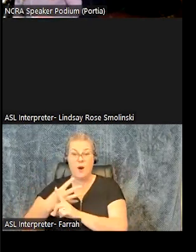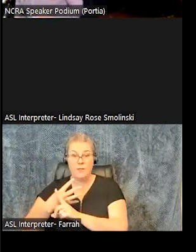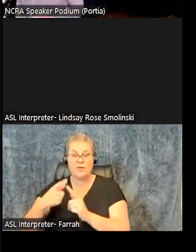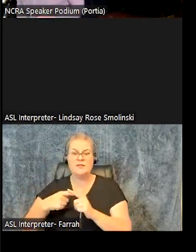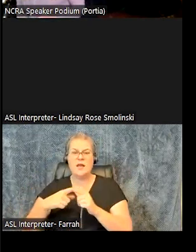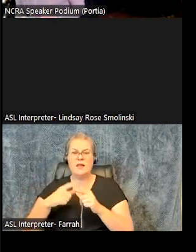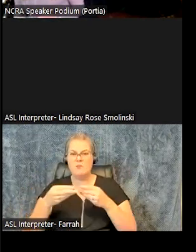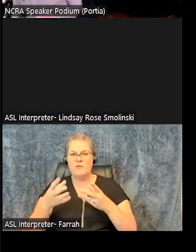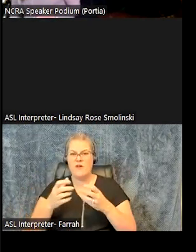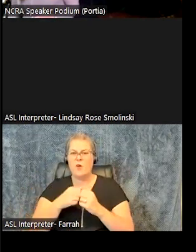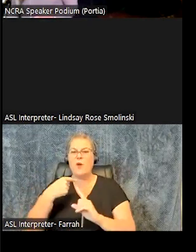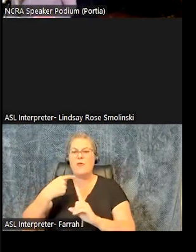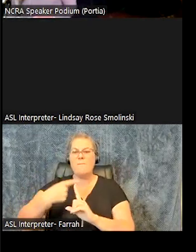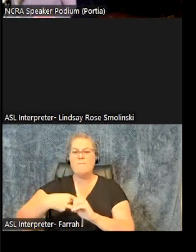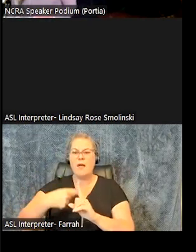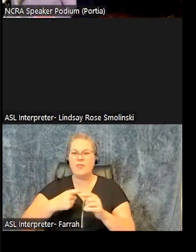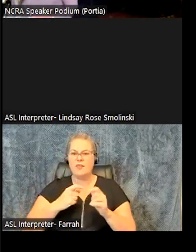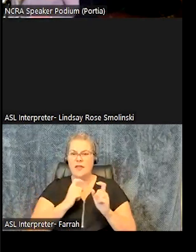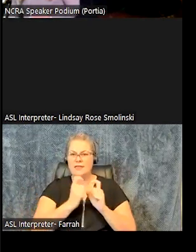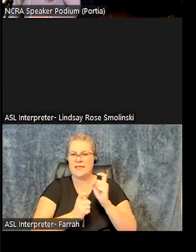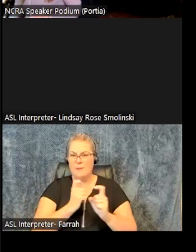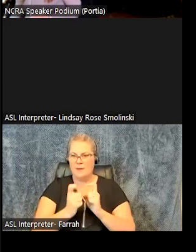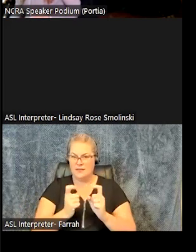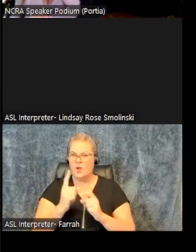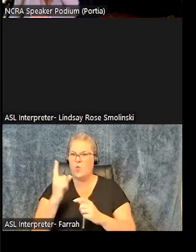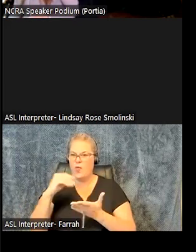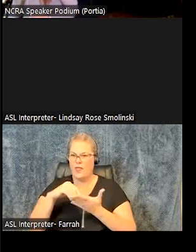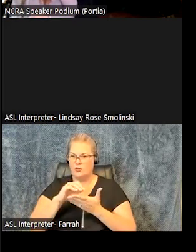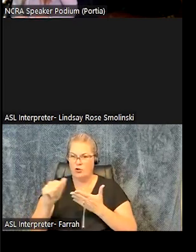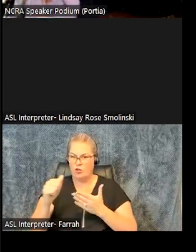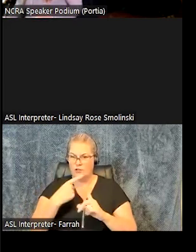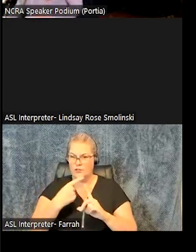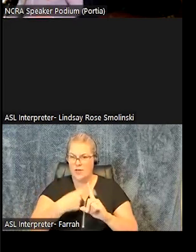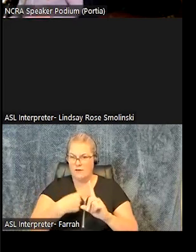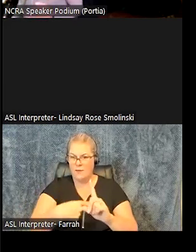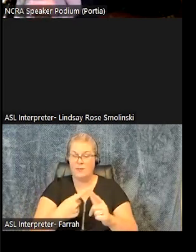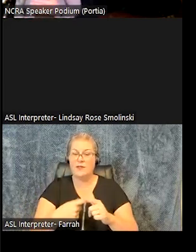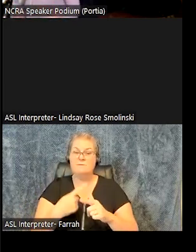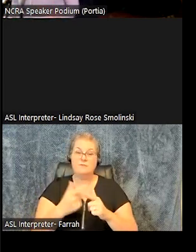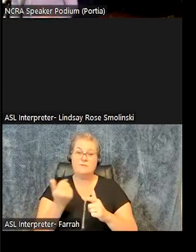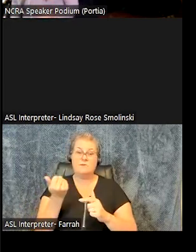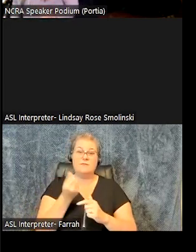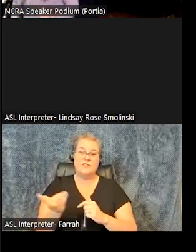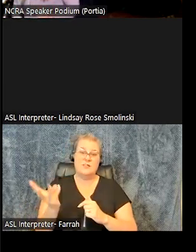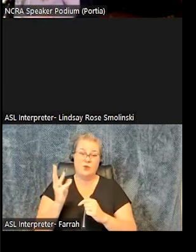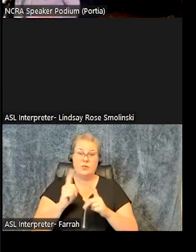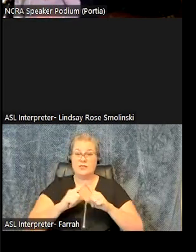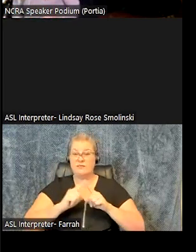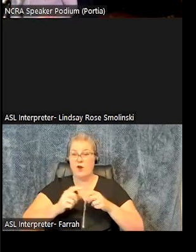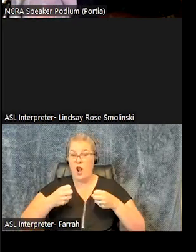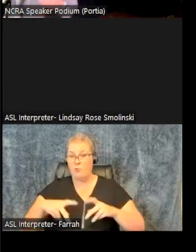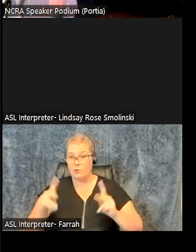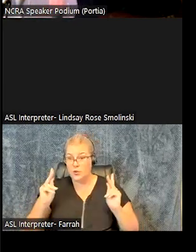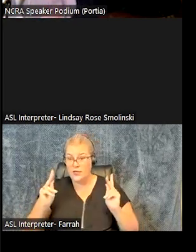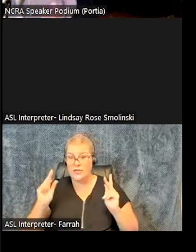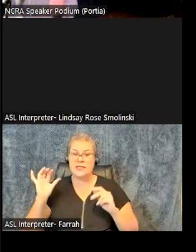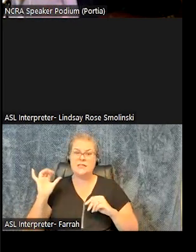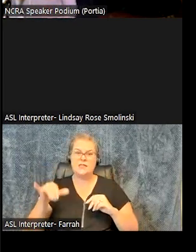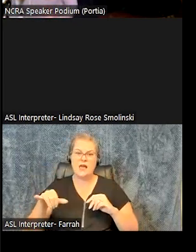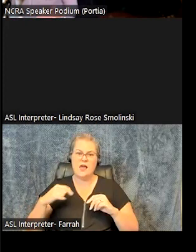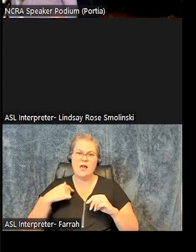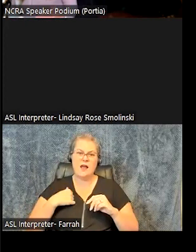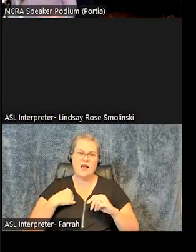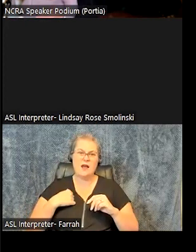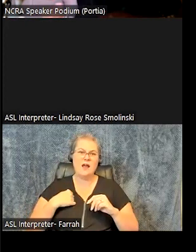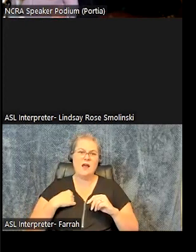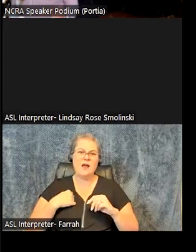monthly stipend of $1,000, as well as a number of different opportunities that really, I think, between the cash